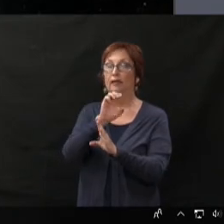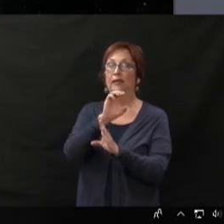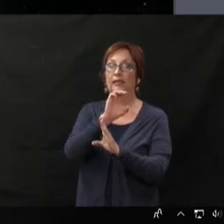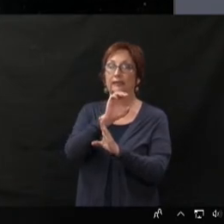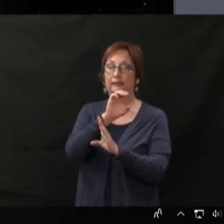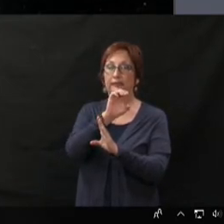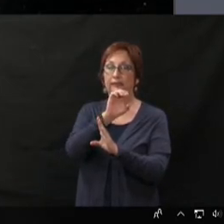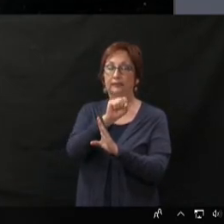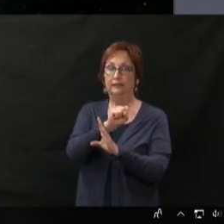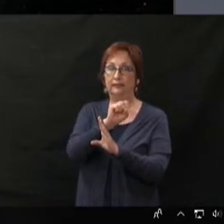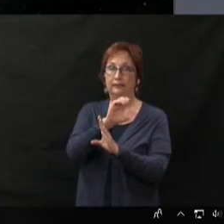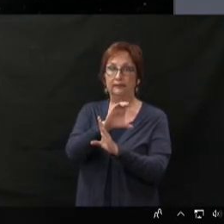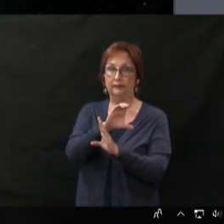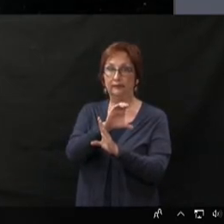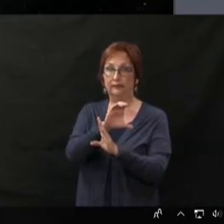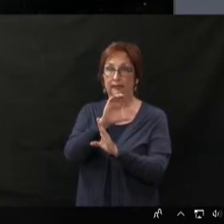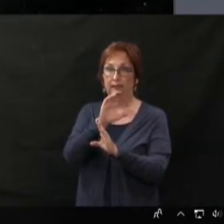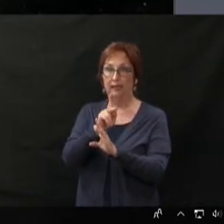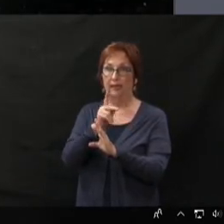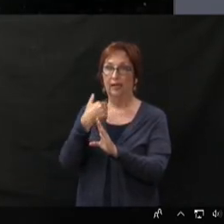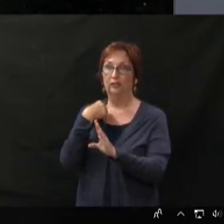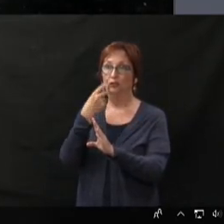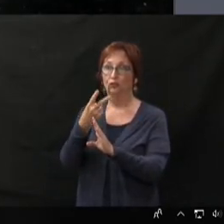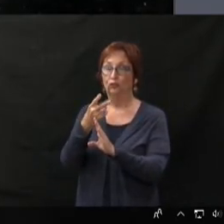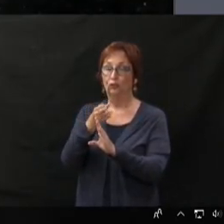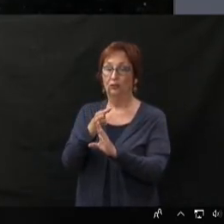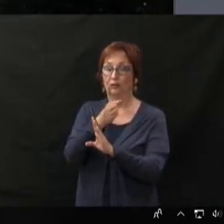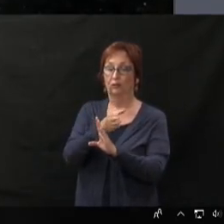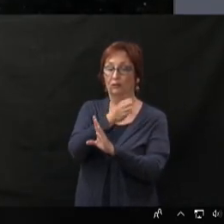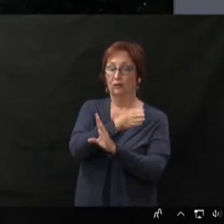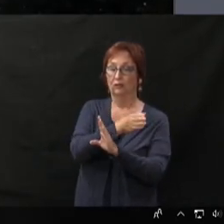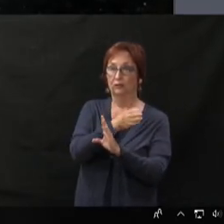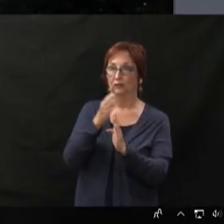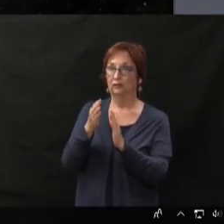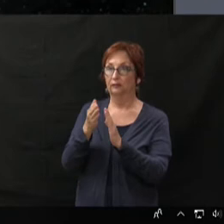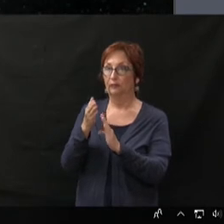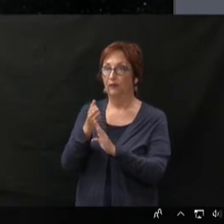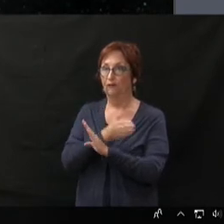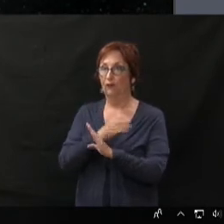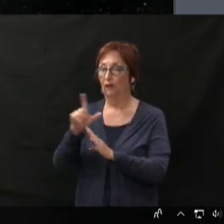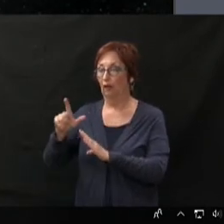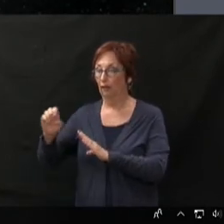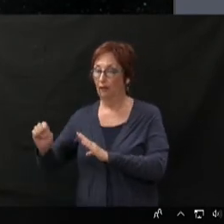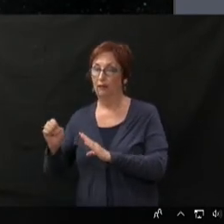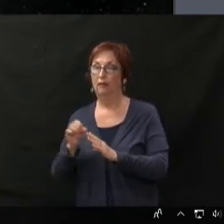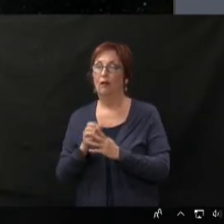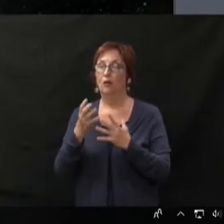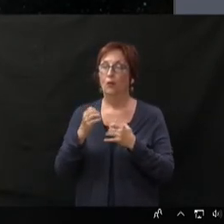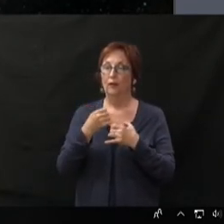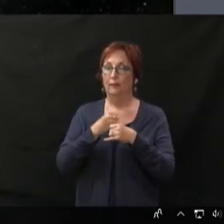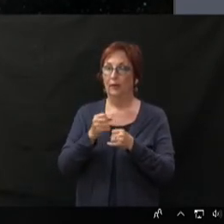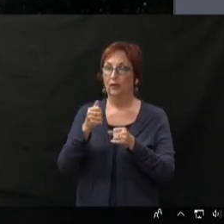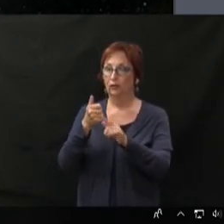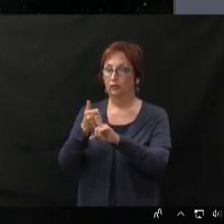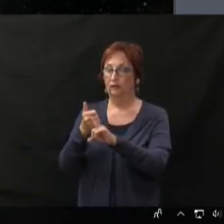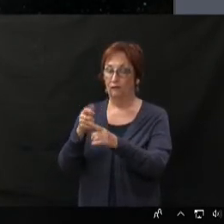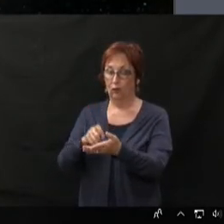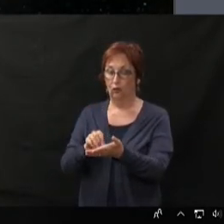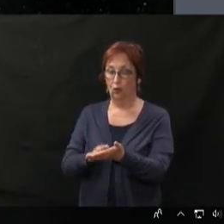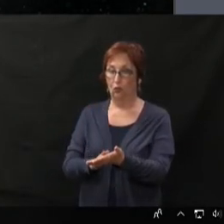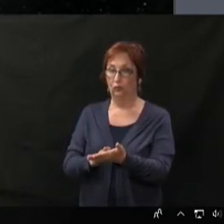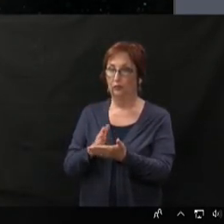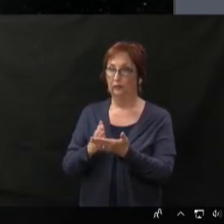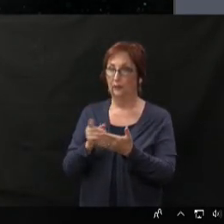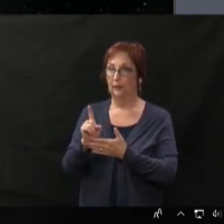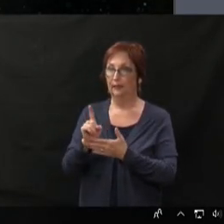consonants before it. Okay, so this is, I'd like you to make yourself a note someplace. This is